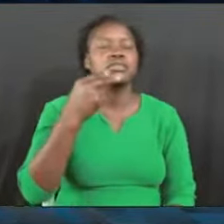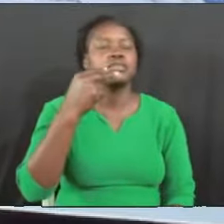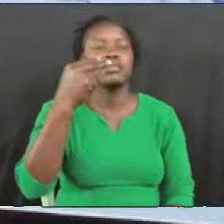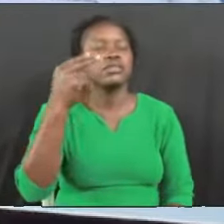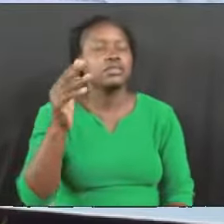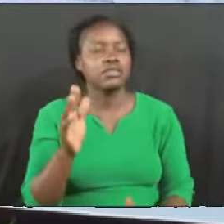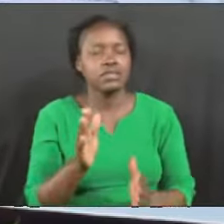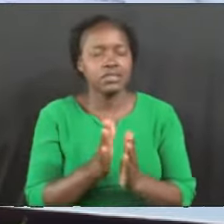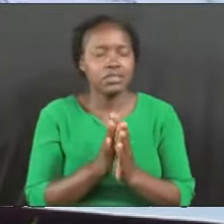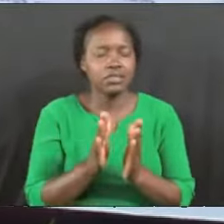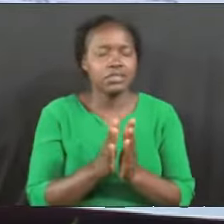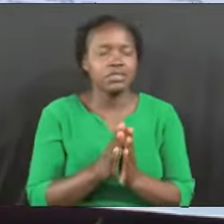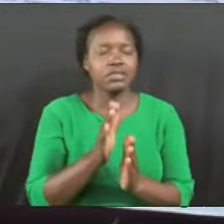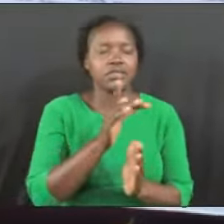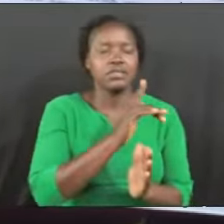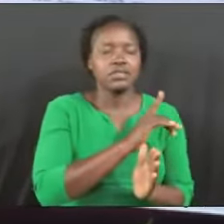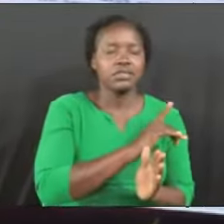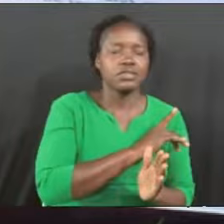Praise the Lord.